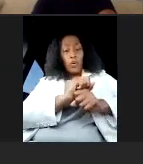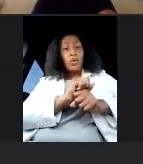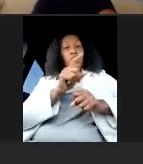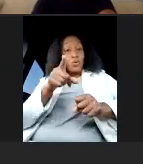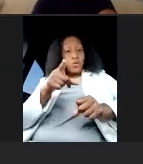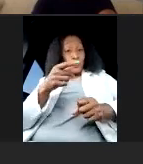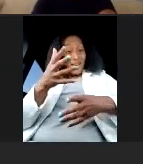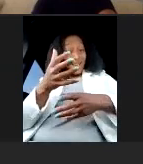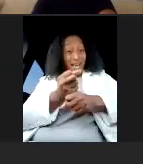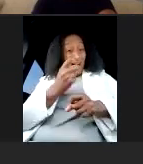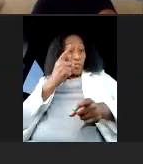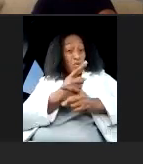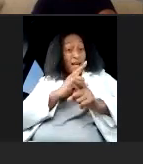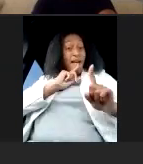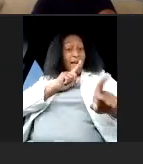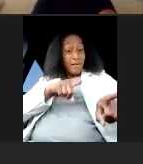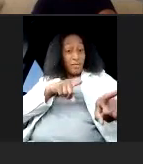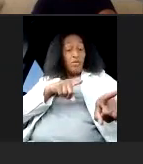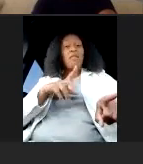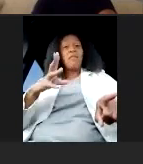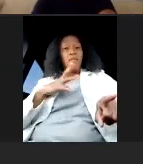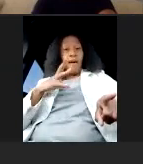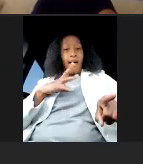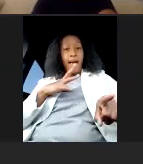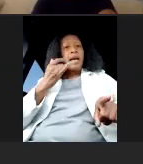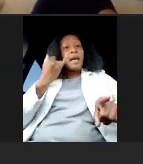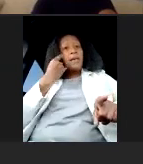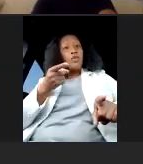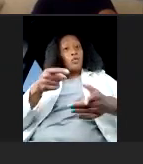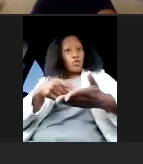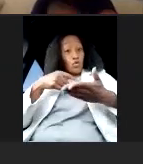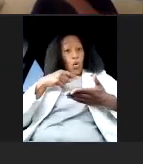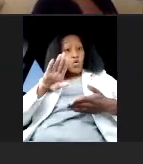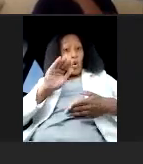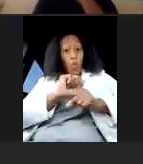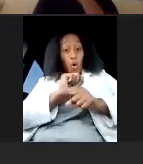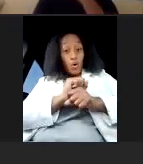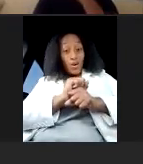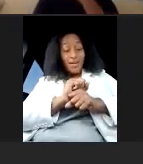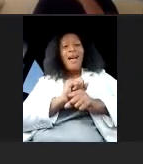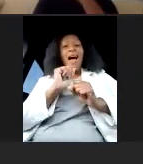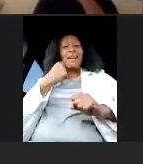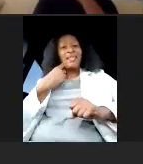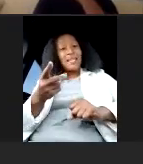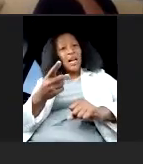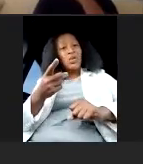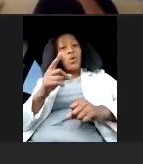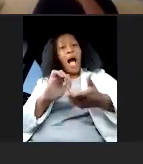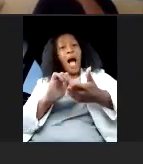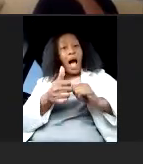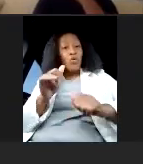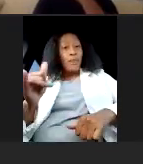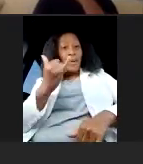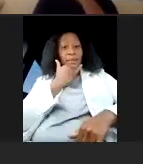get the correct answer, I can tell you where you went wrong and help you to figure out how to correct that. But